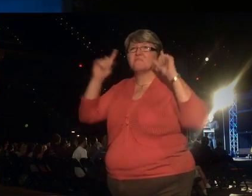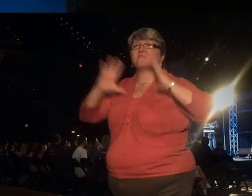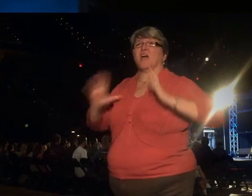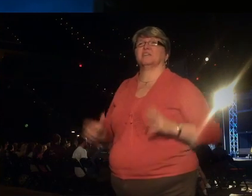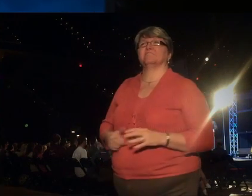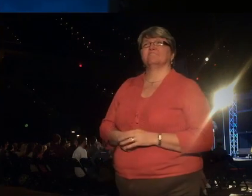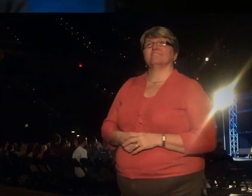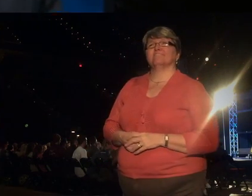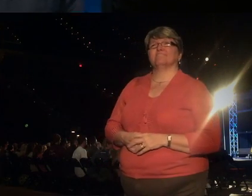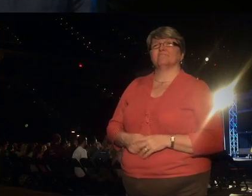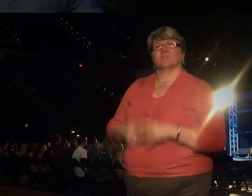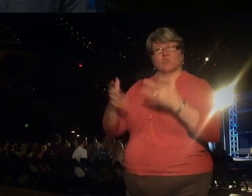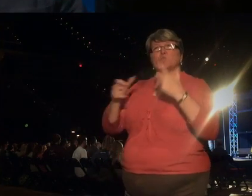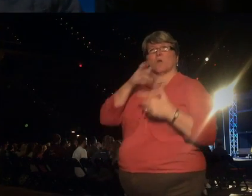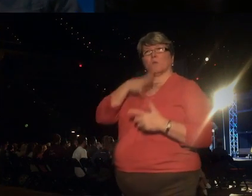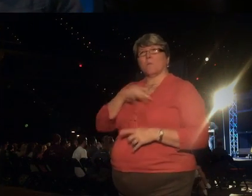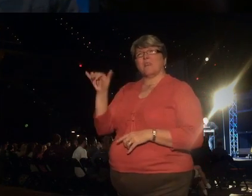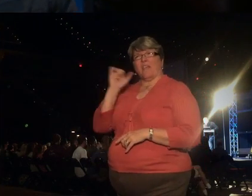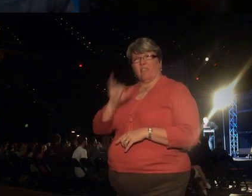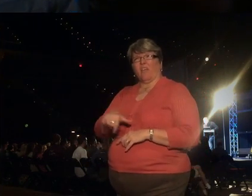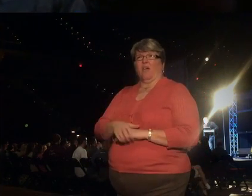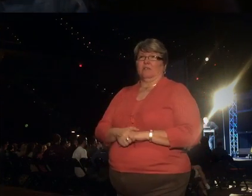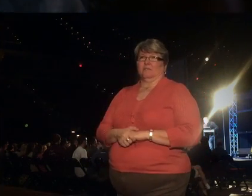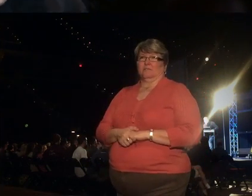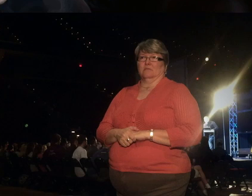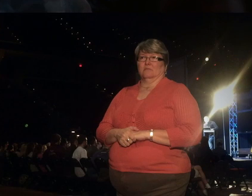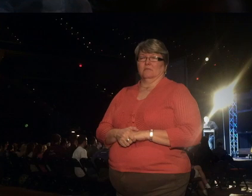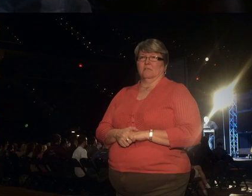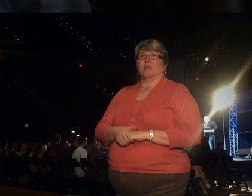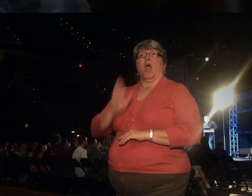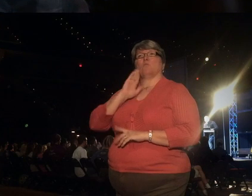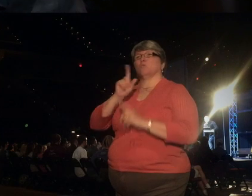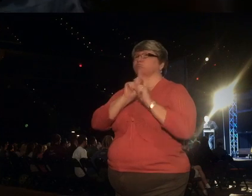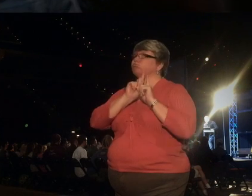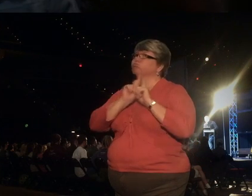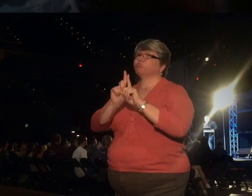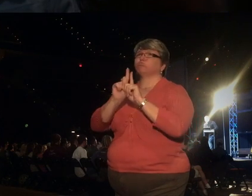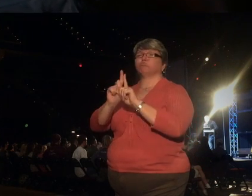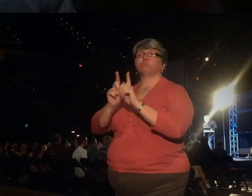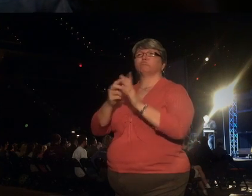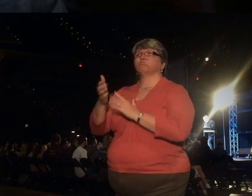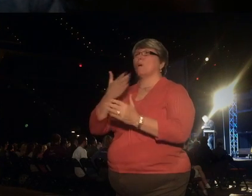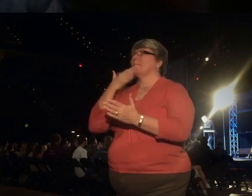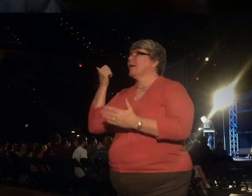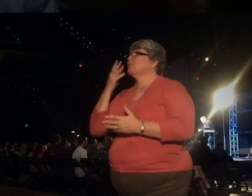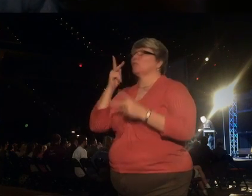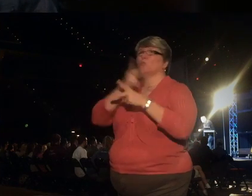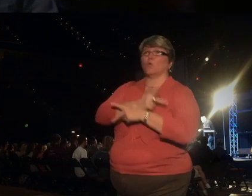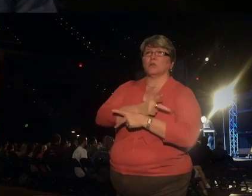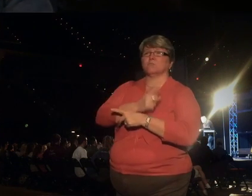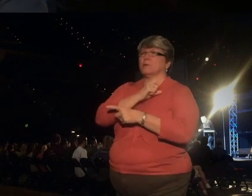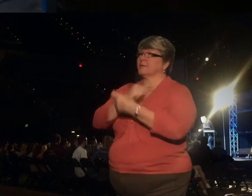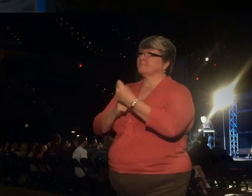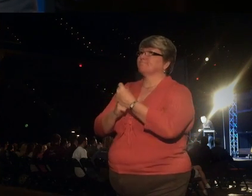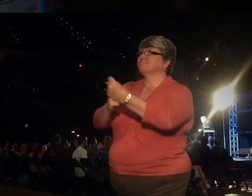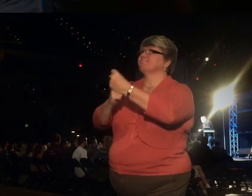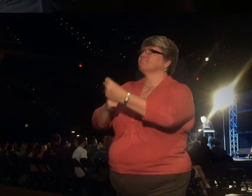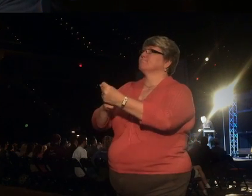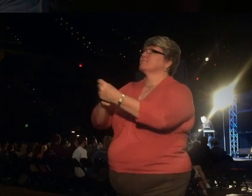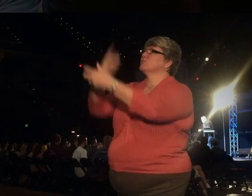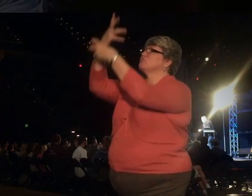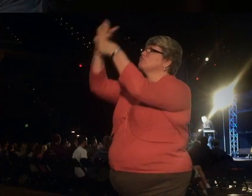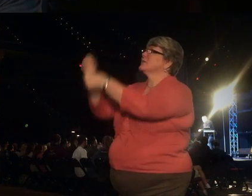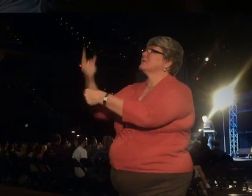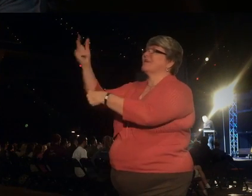want a woman like that, that's going to be with you for better or for worse, because she has an anchor in something not fleeting like your looks, but